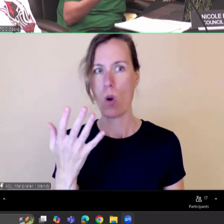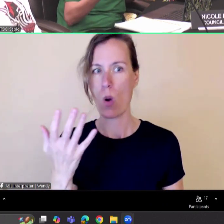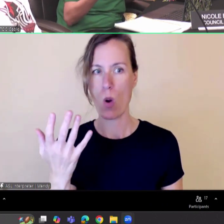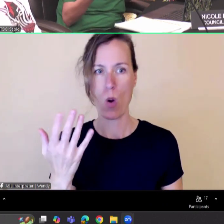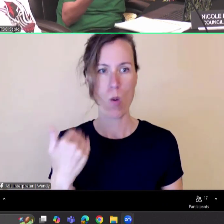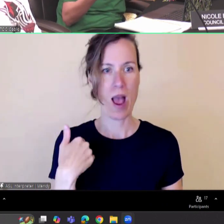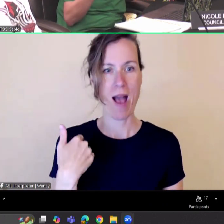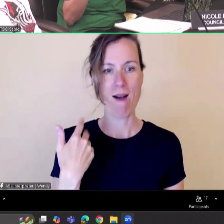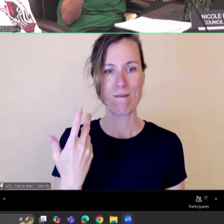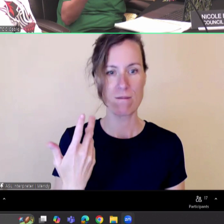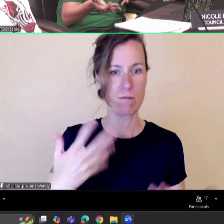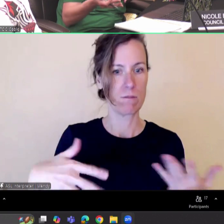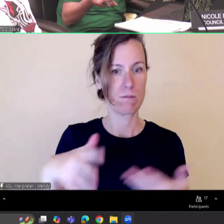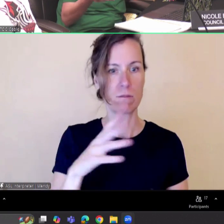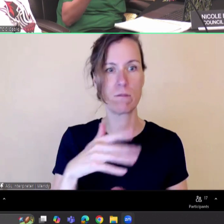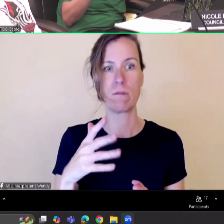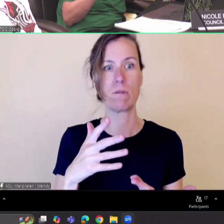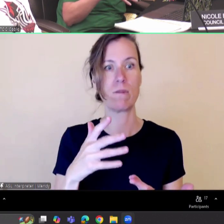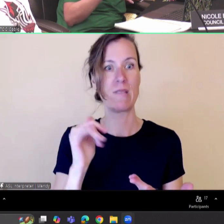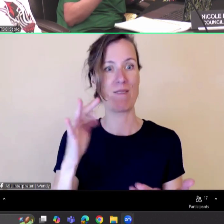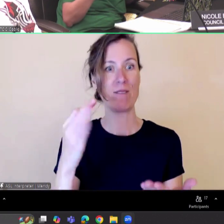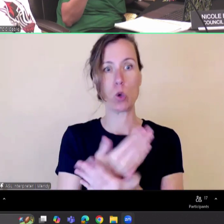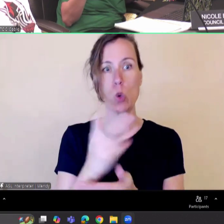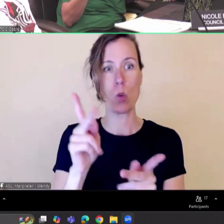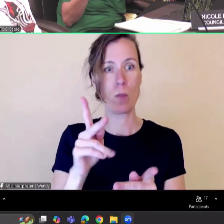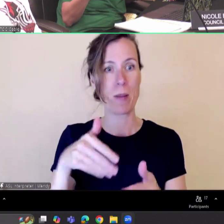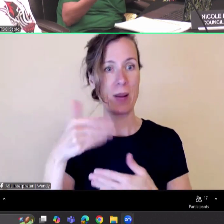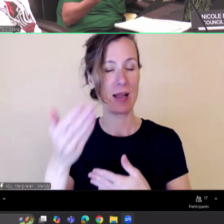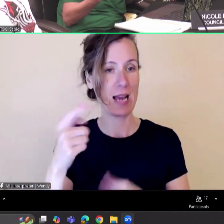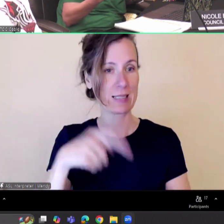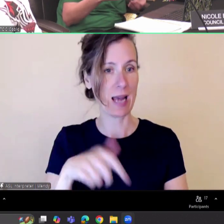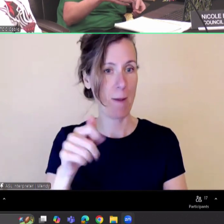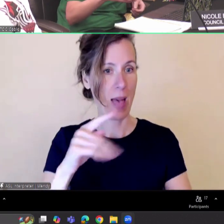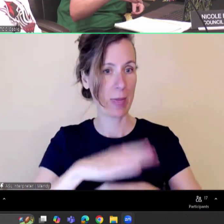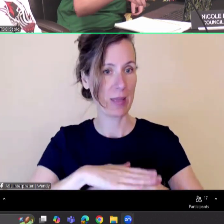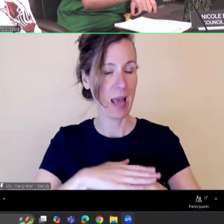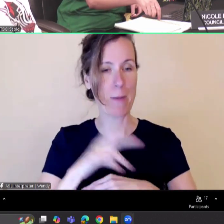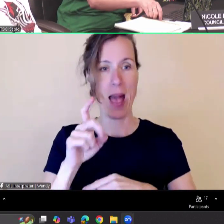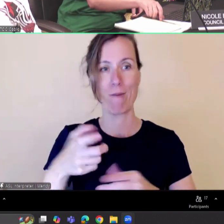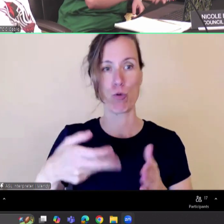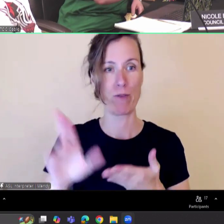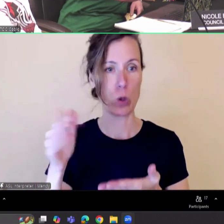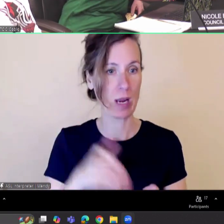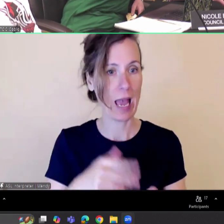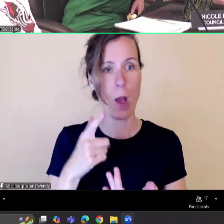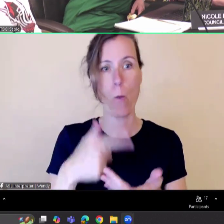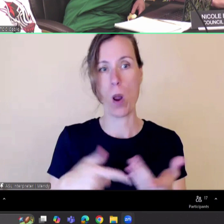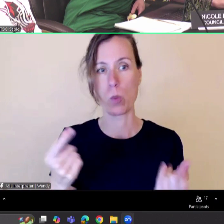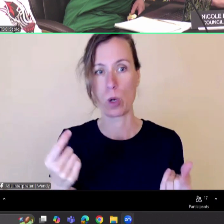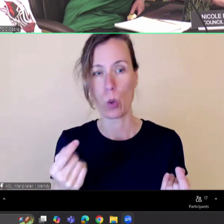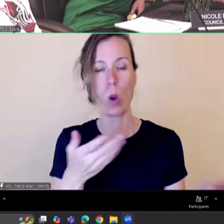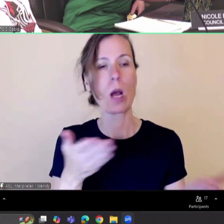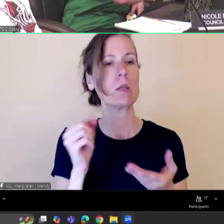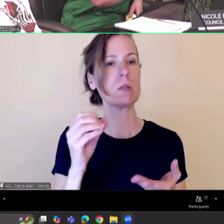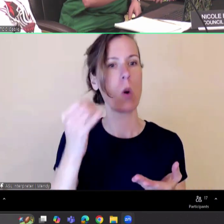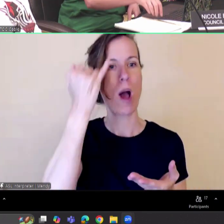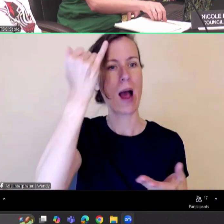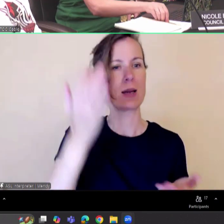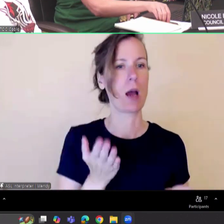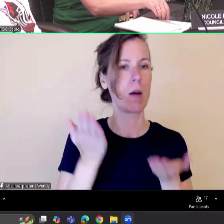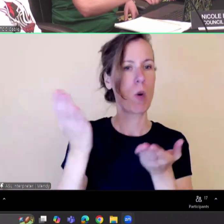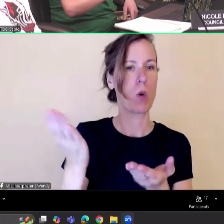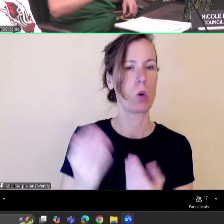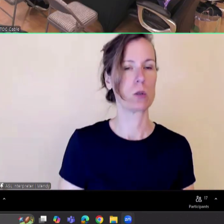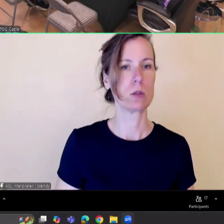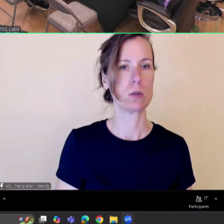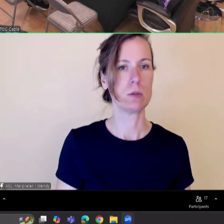over everything again. What did we say? What are we doing? So I just wanted to put that forward as well. All right, thank you, Councilmember Briner. I believe